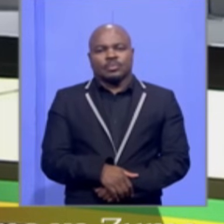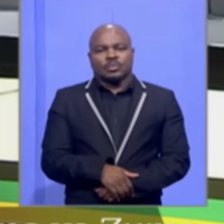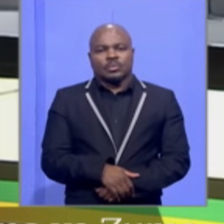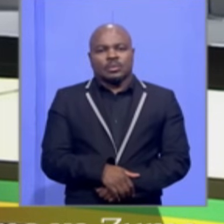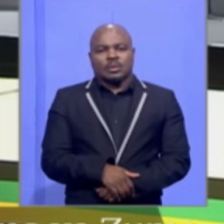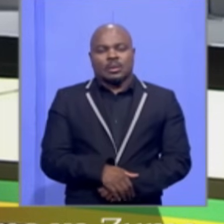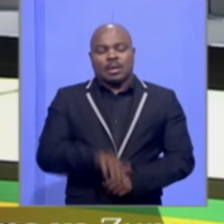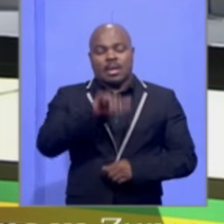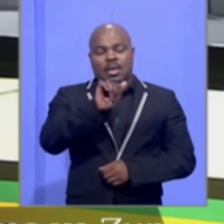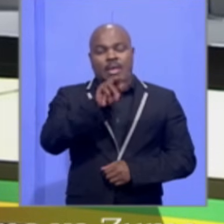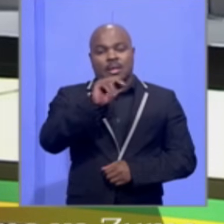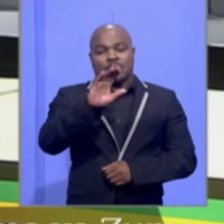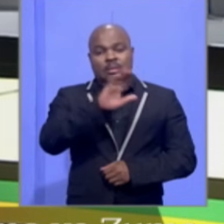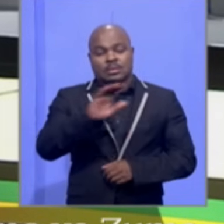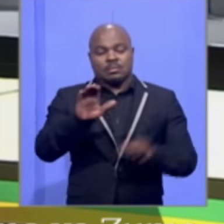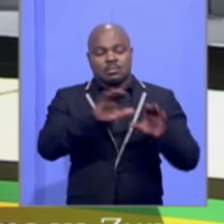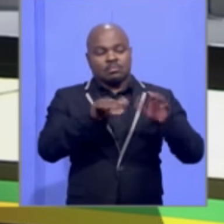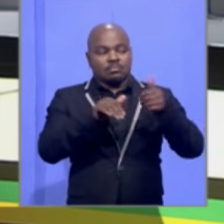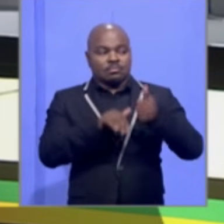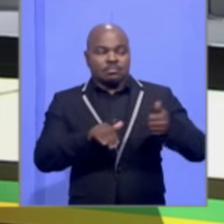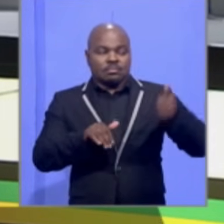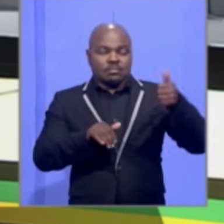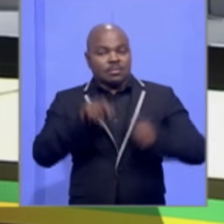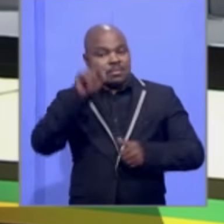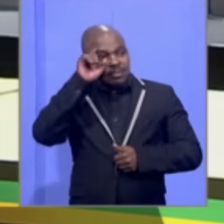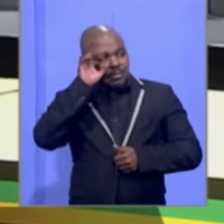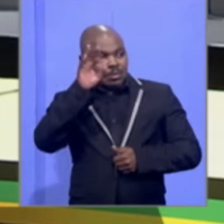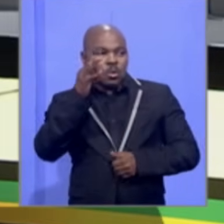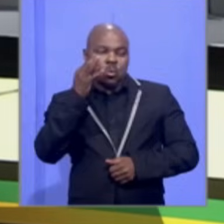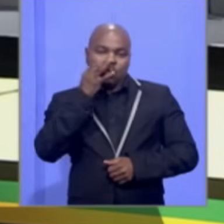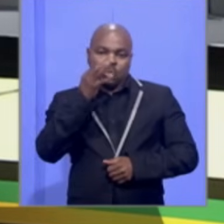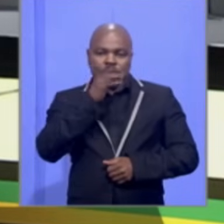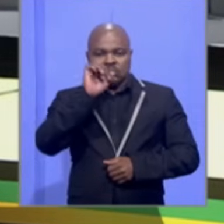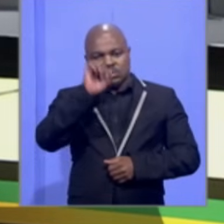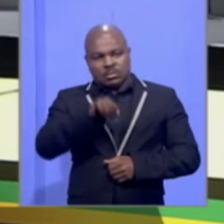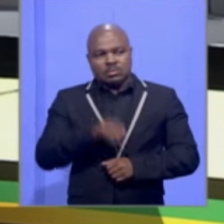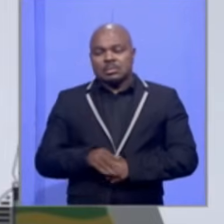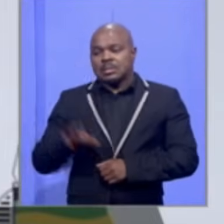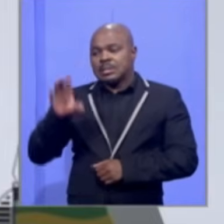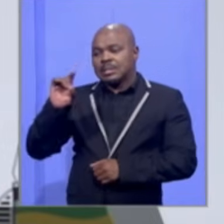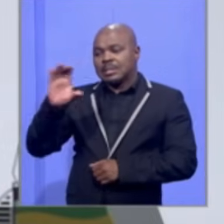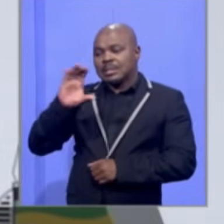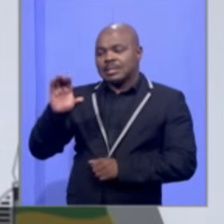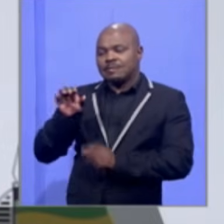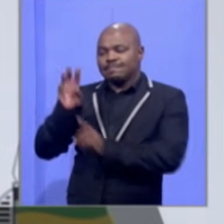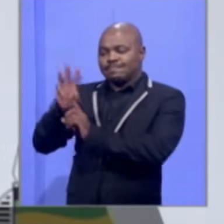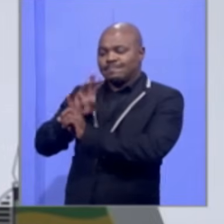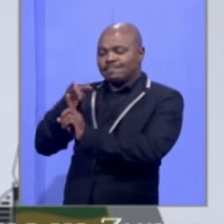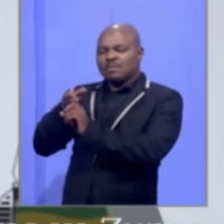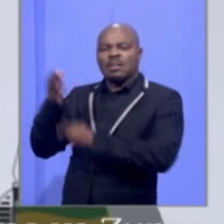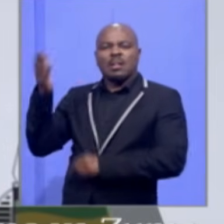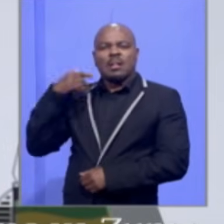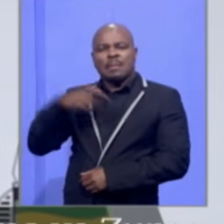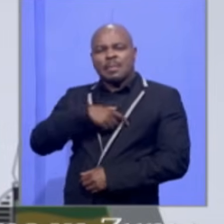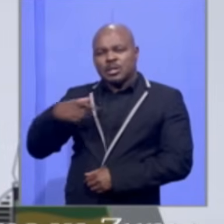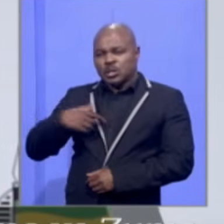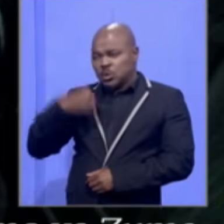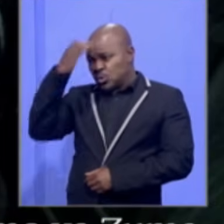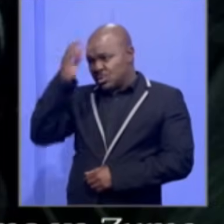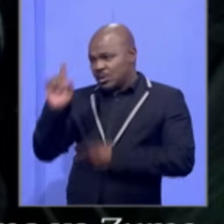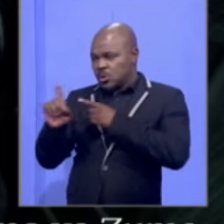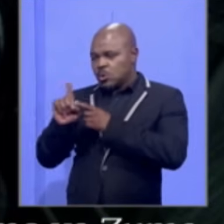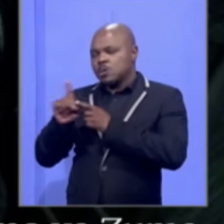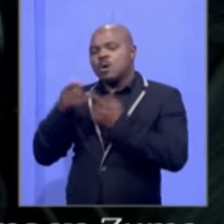Mongodi e moholo wa ANC Fikile Mbalula o netefaditse hore ho mamelwa mehato ya kgalemo ya mo presidente wa mehleng wa ANC Jacob Zuma